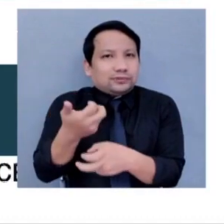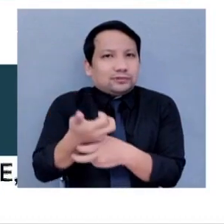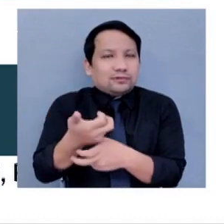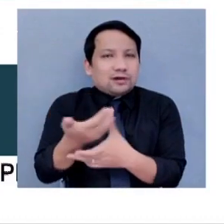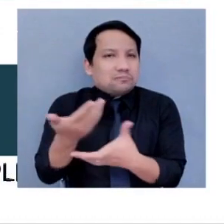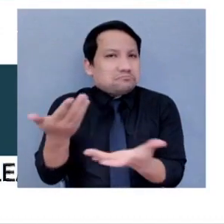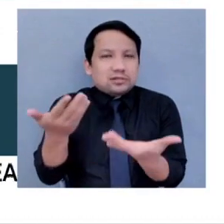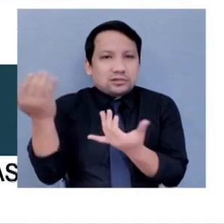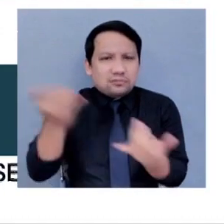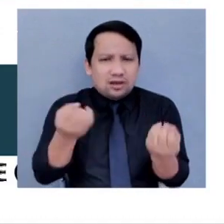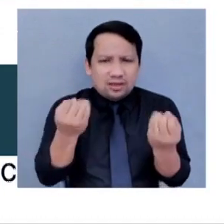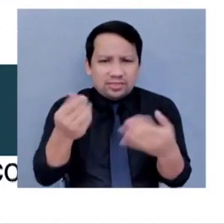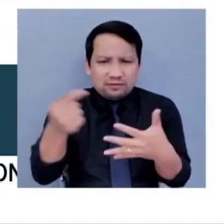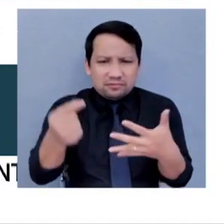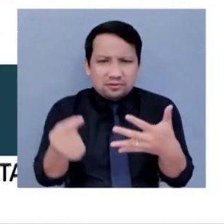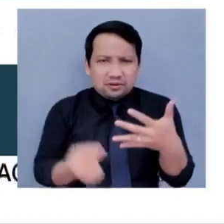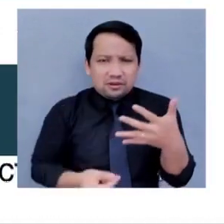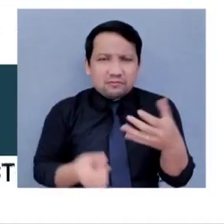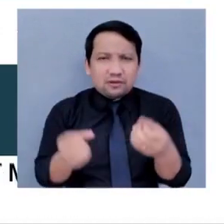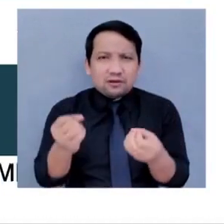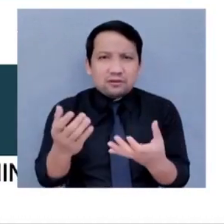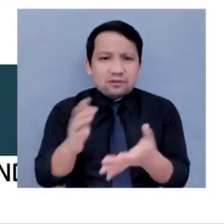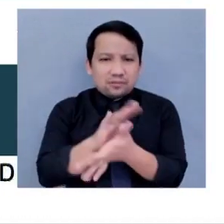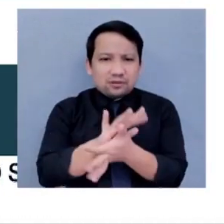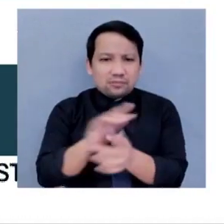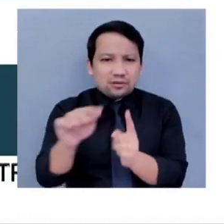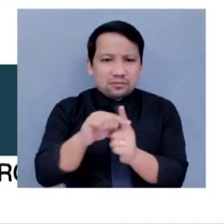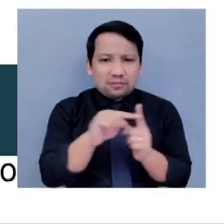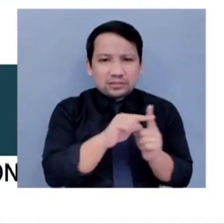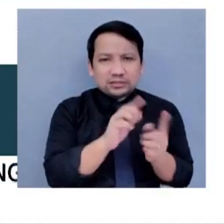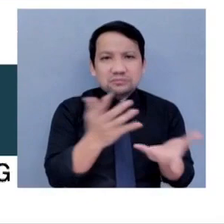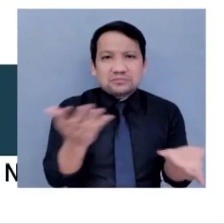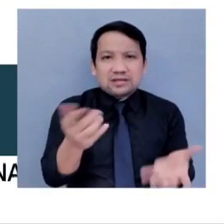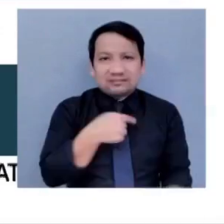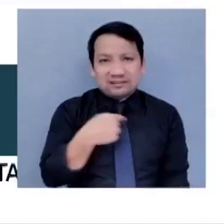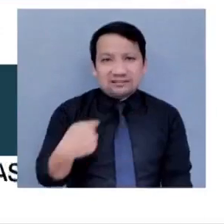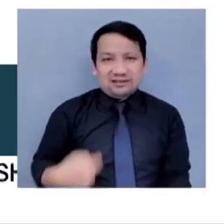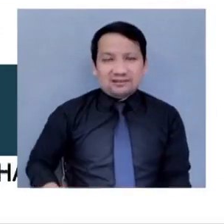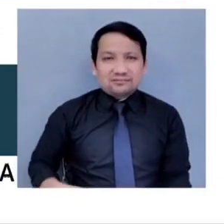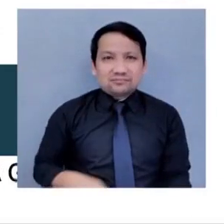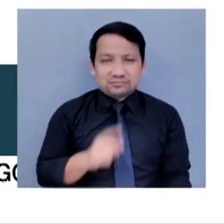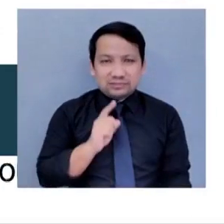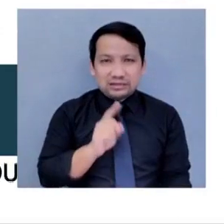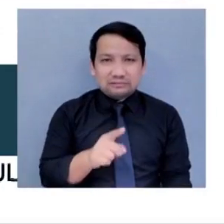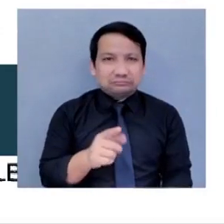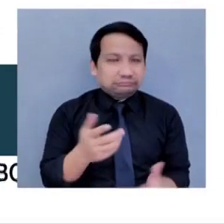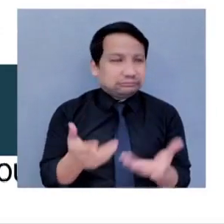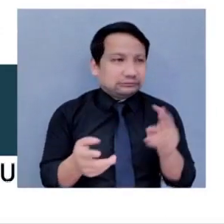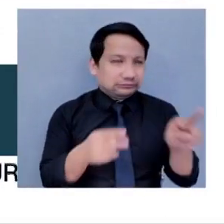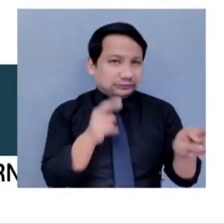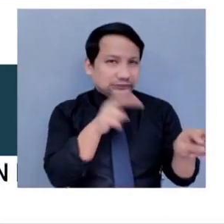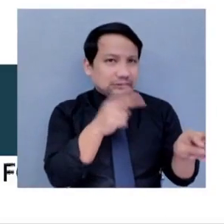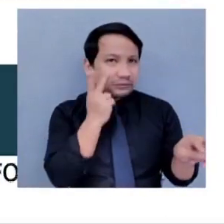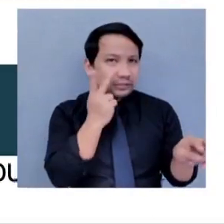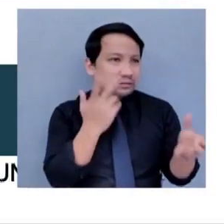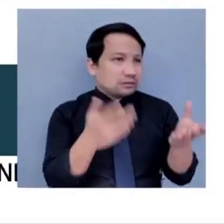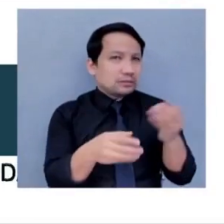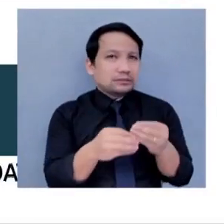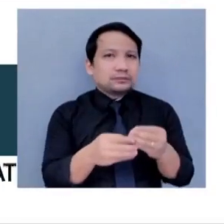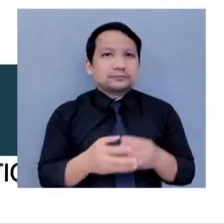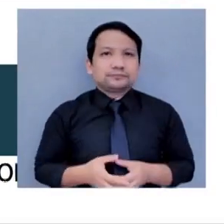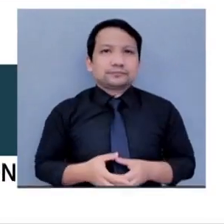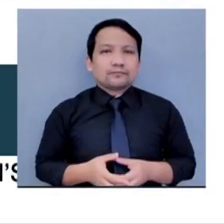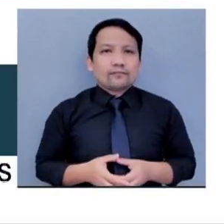large number of COVID cases in China. And we have seen already the likes of the US